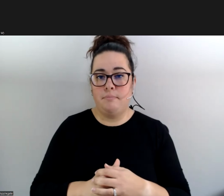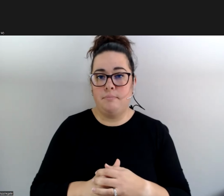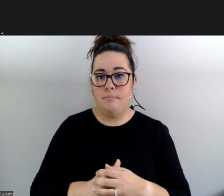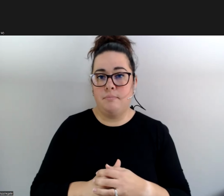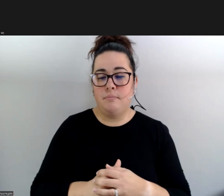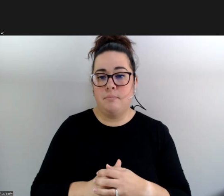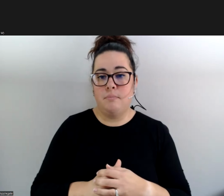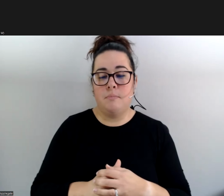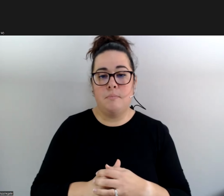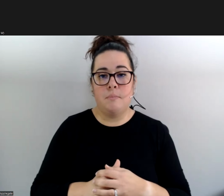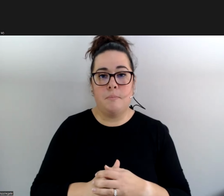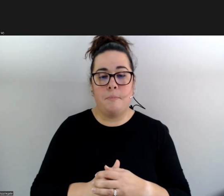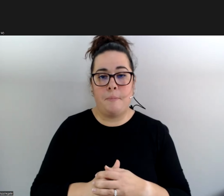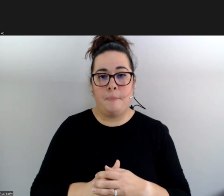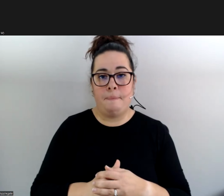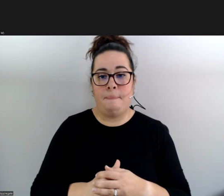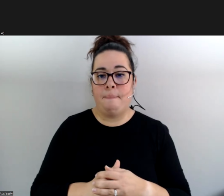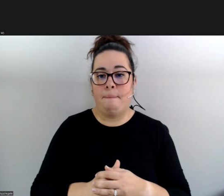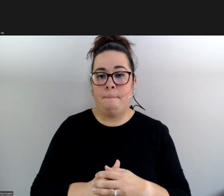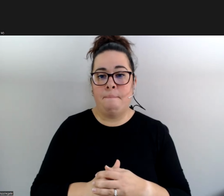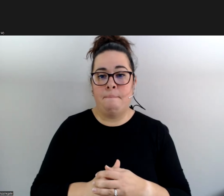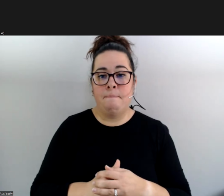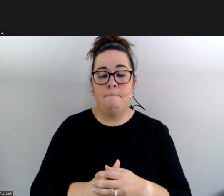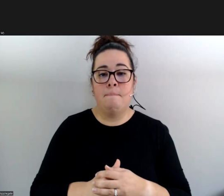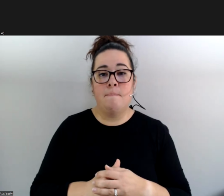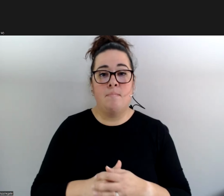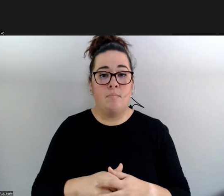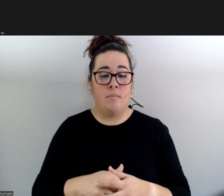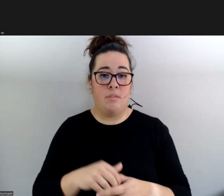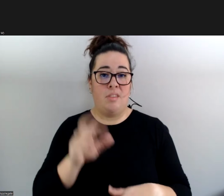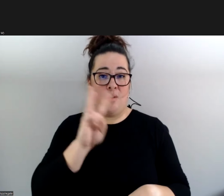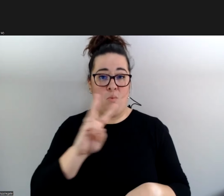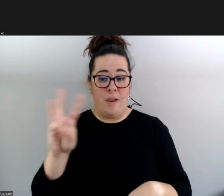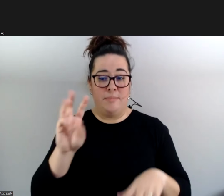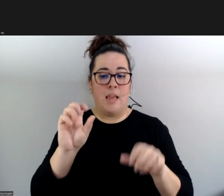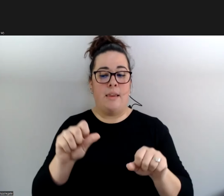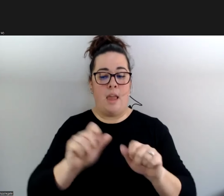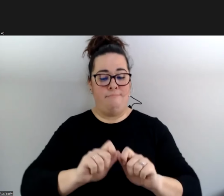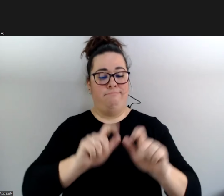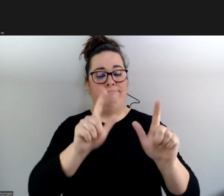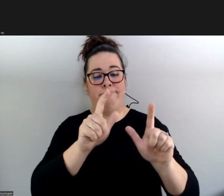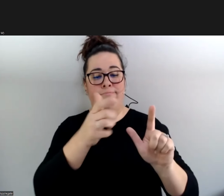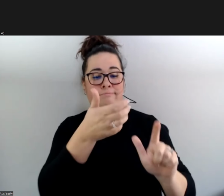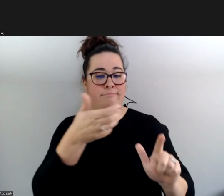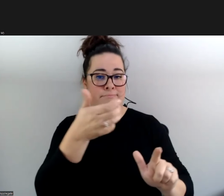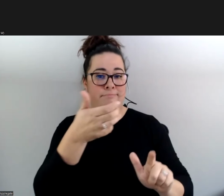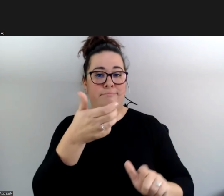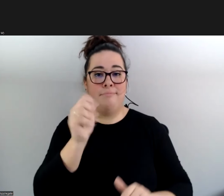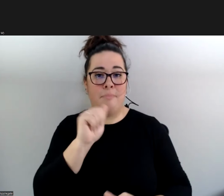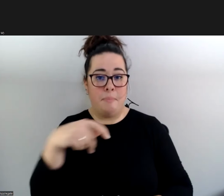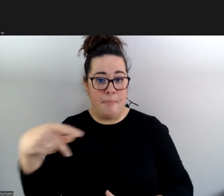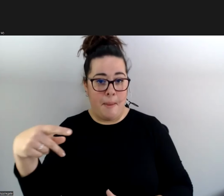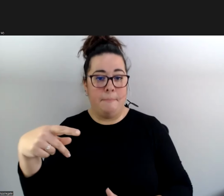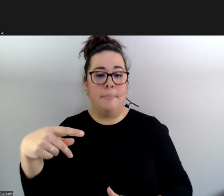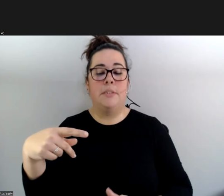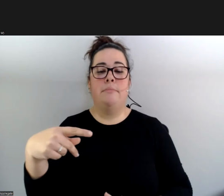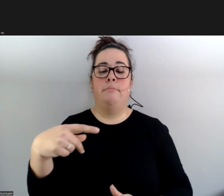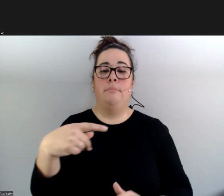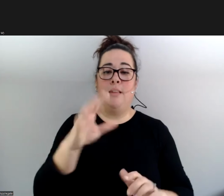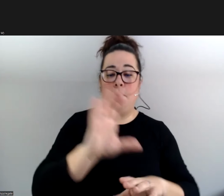also access the platform via the mobile app, in addition to the website desktop version. We